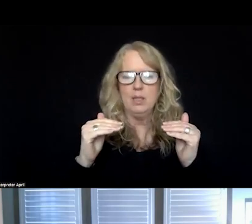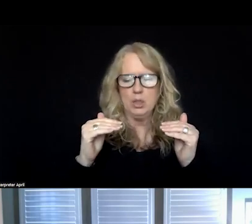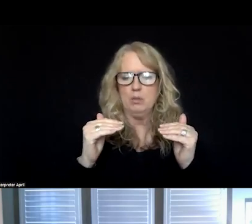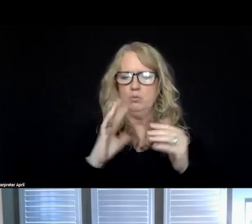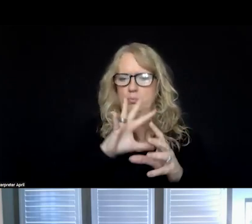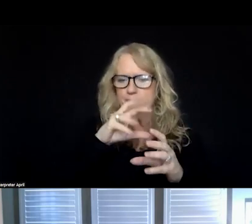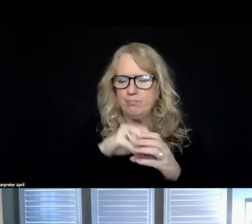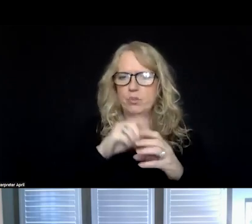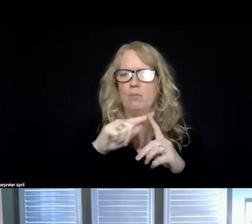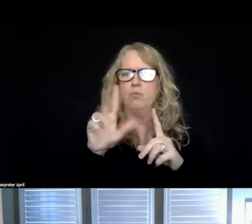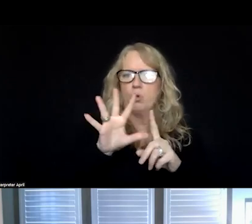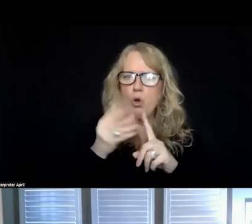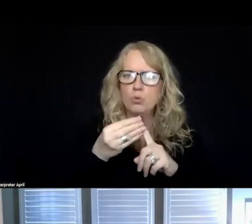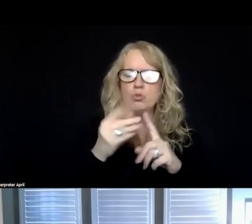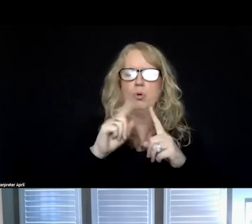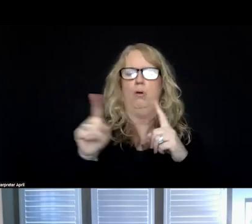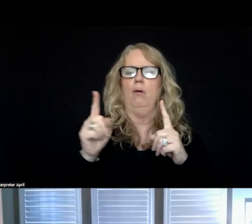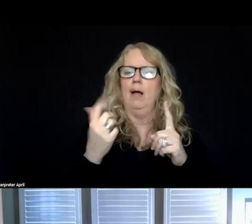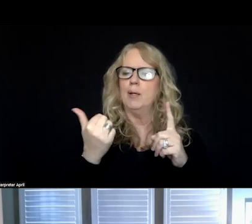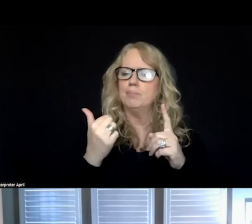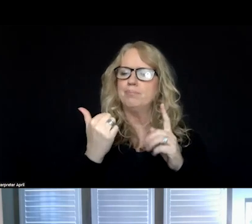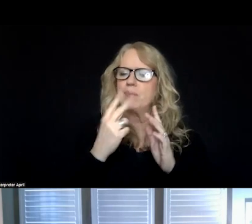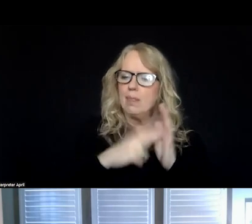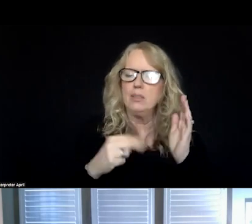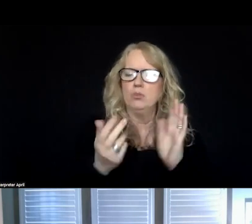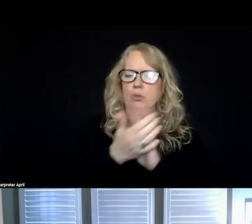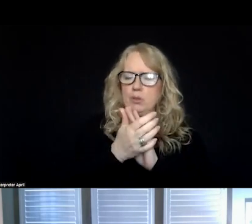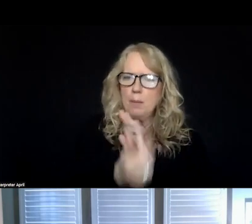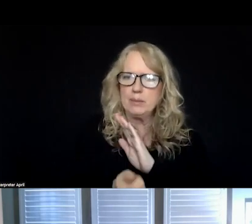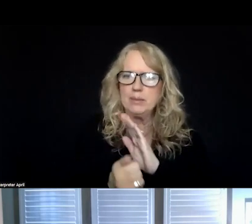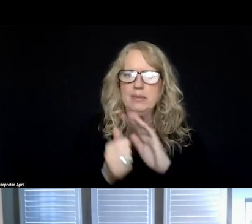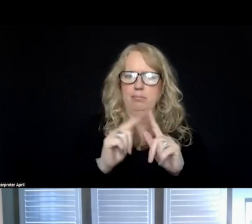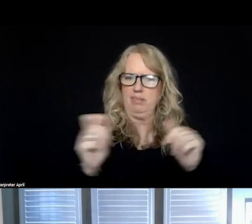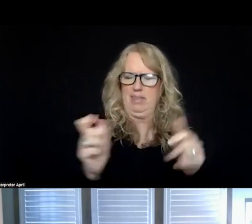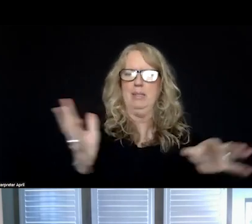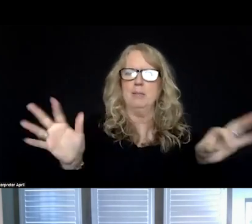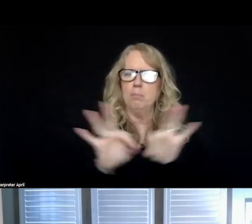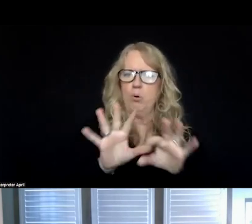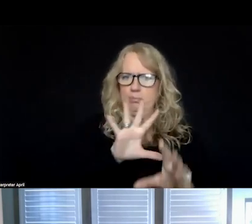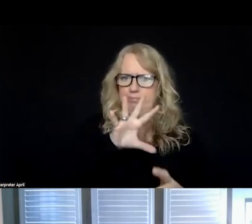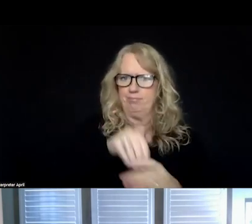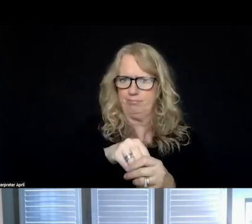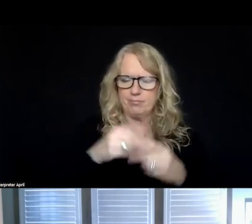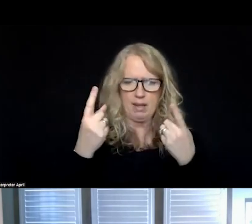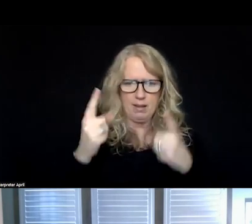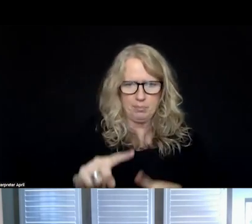and linguistic competency and stating that that was important to happen. We required